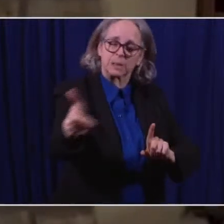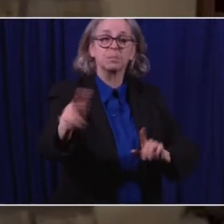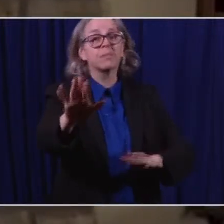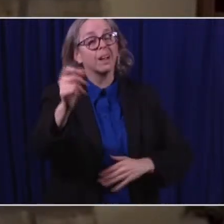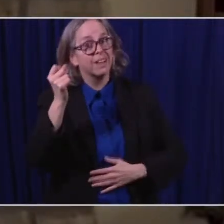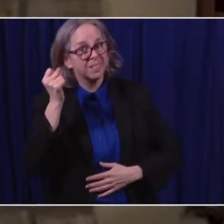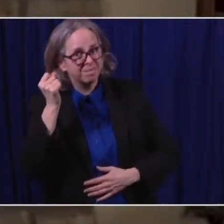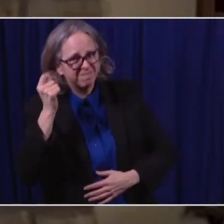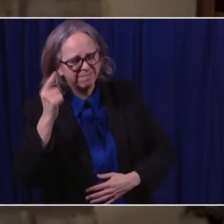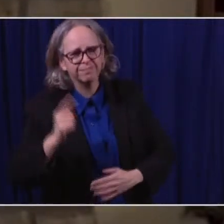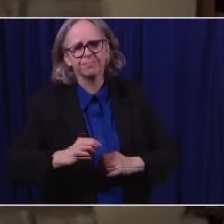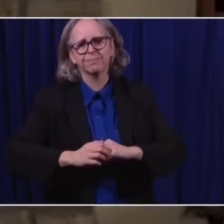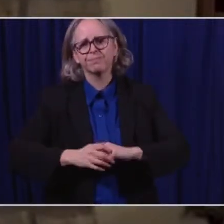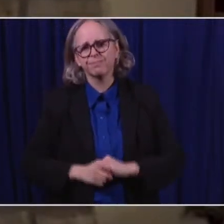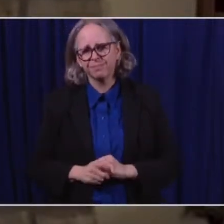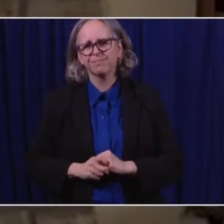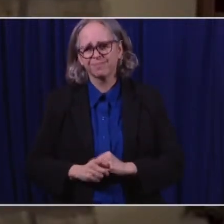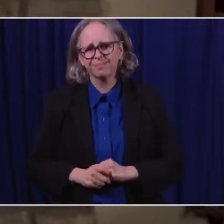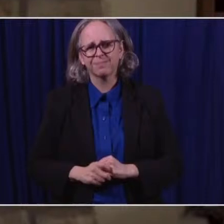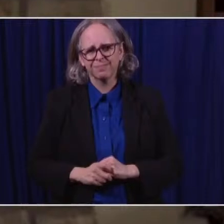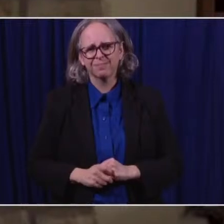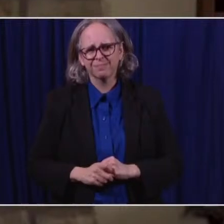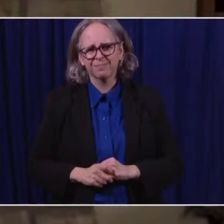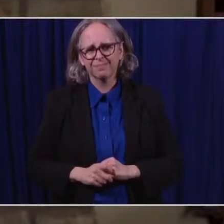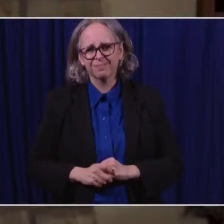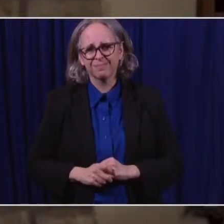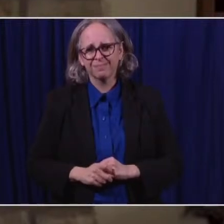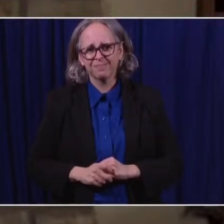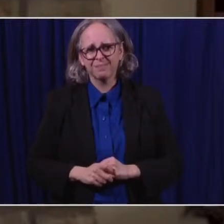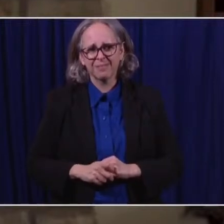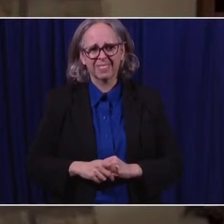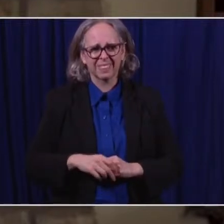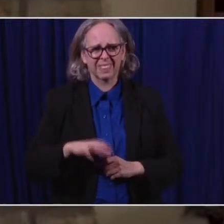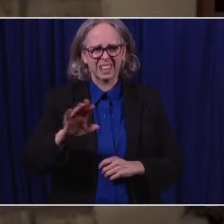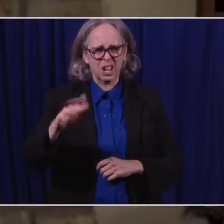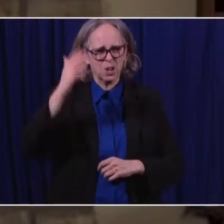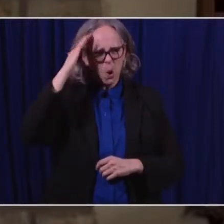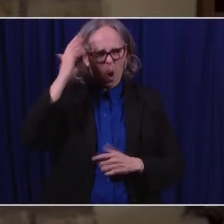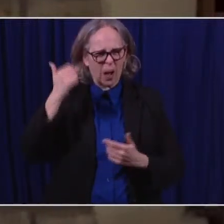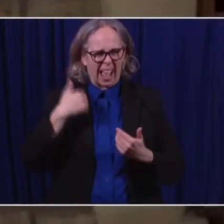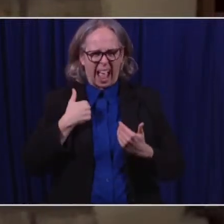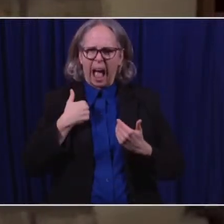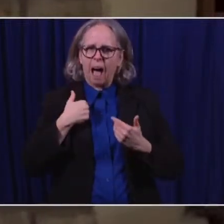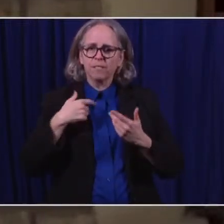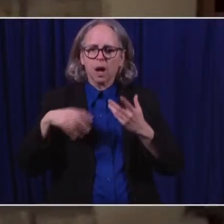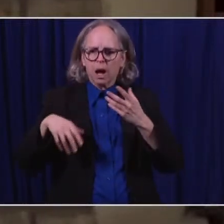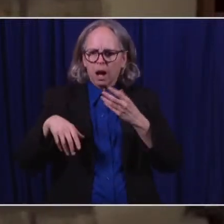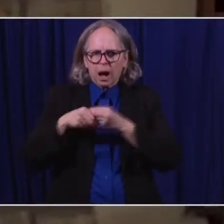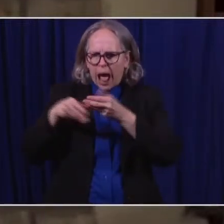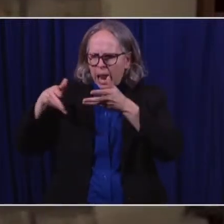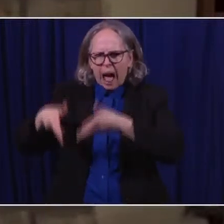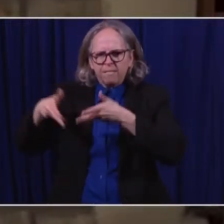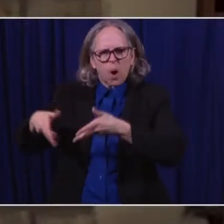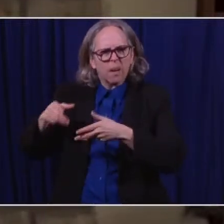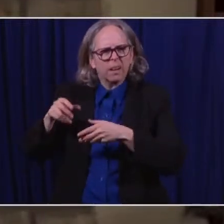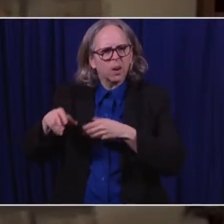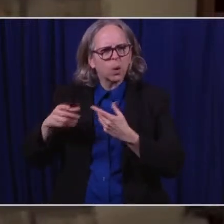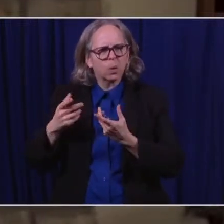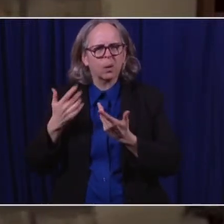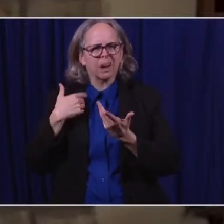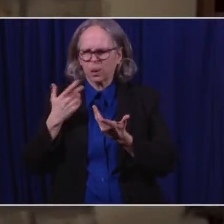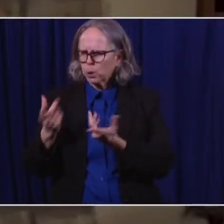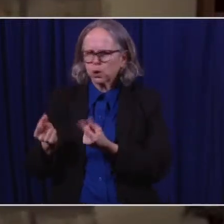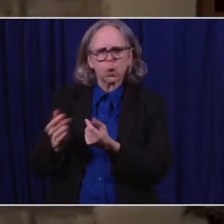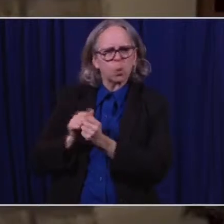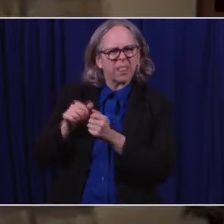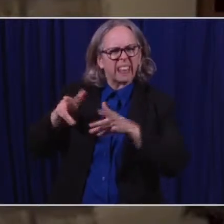about how we have some extra doses this week, more than the 100,000. We have